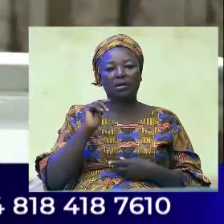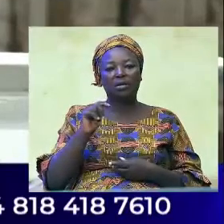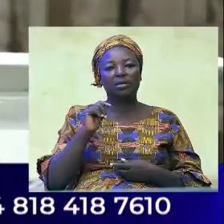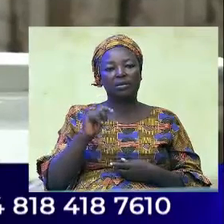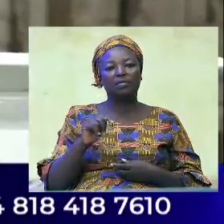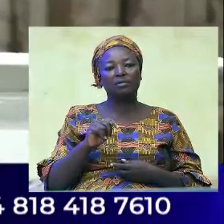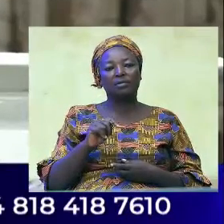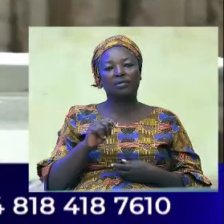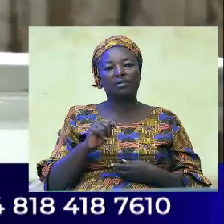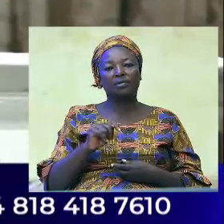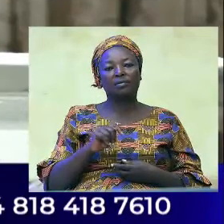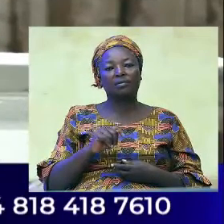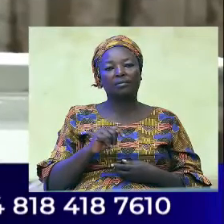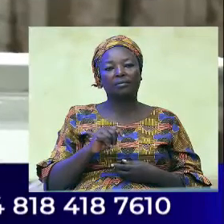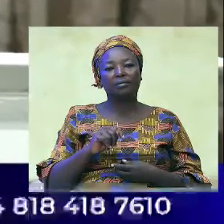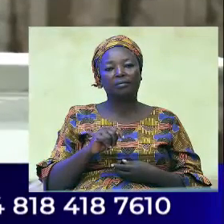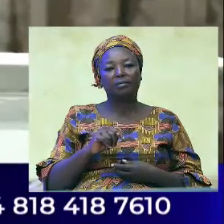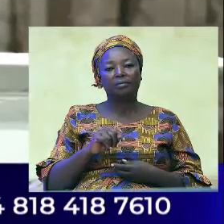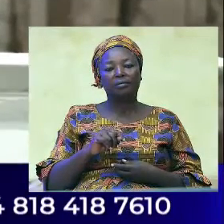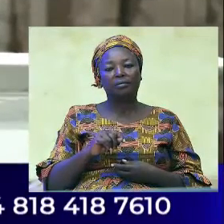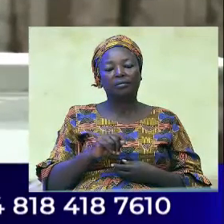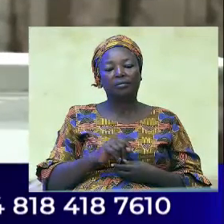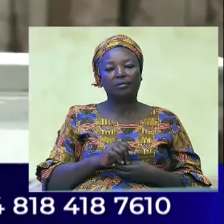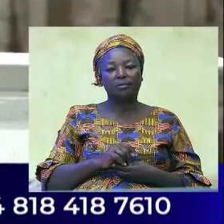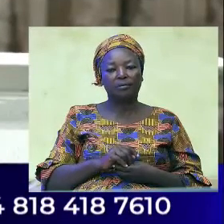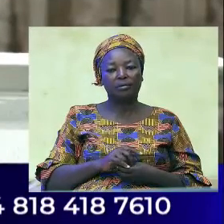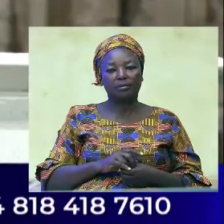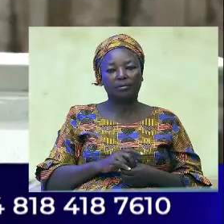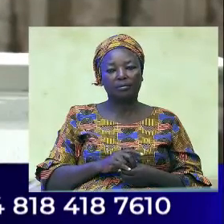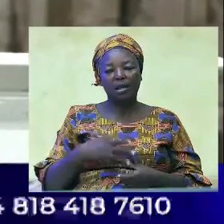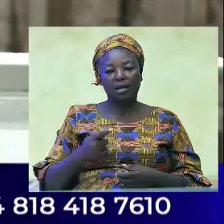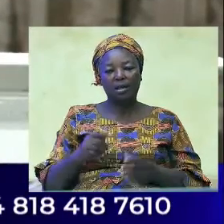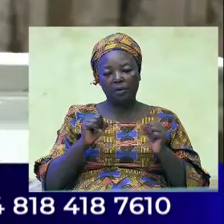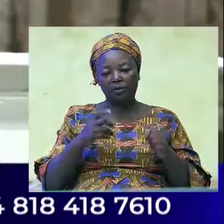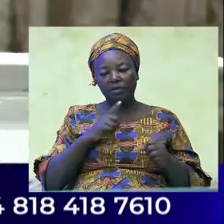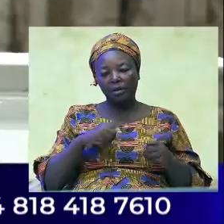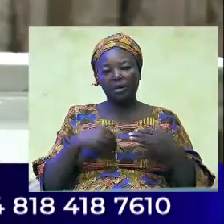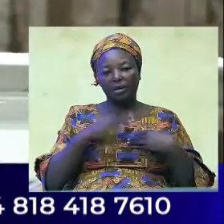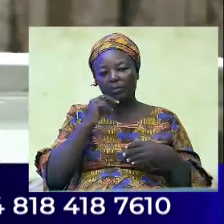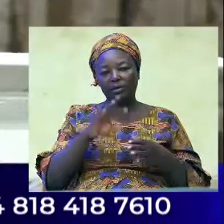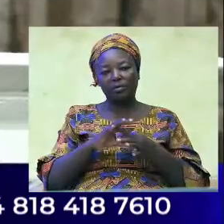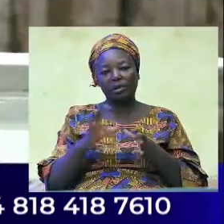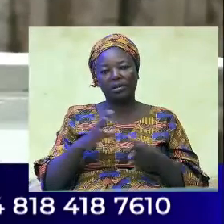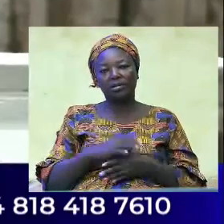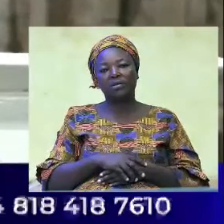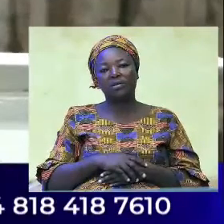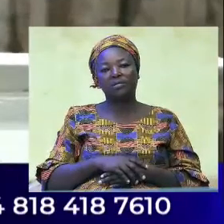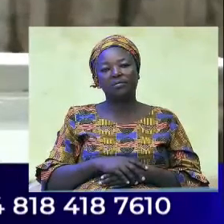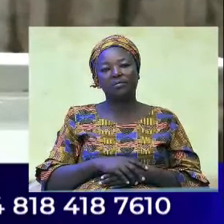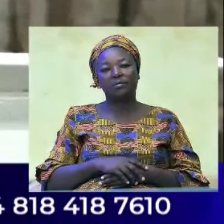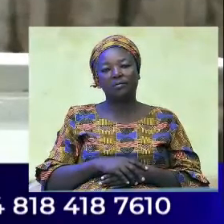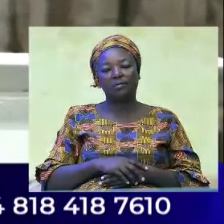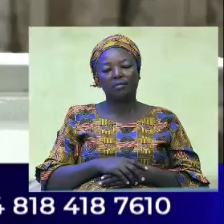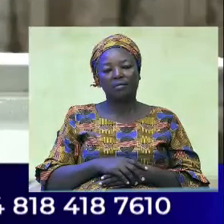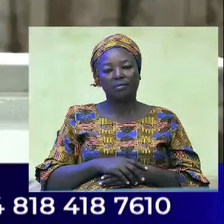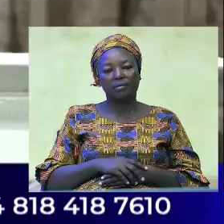checking yourself, because the power of God has been released and you never live here